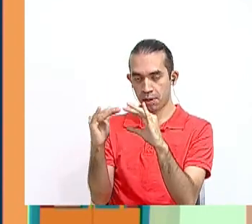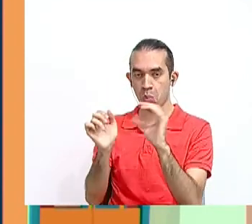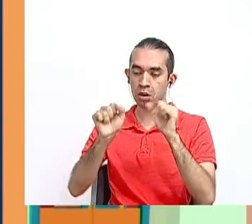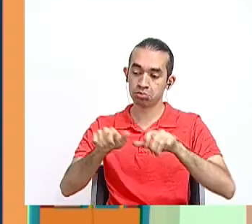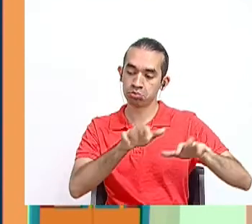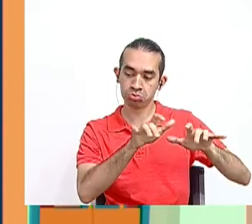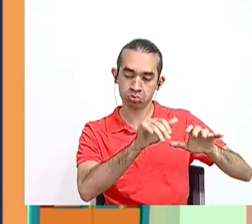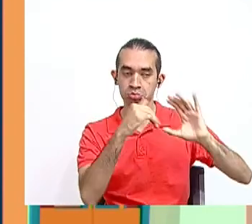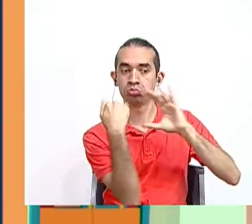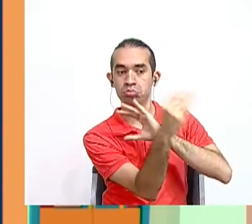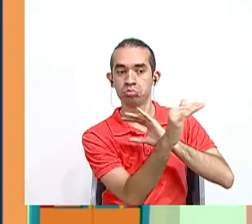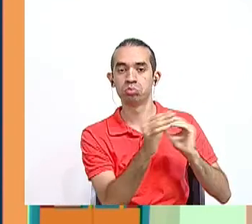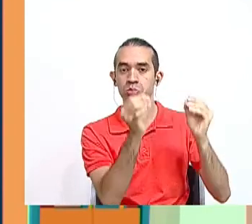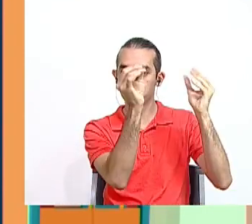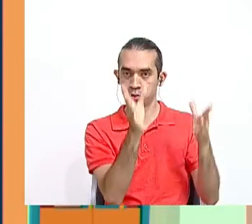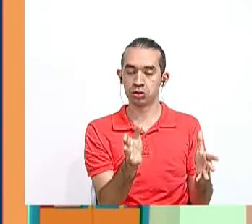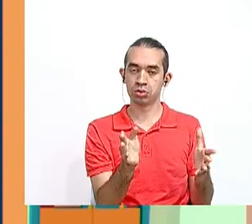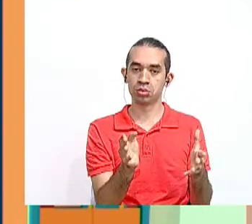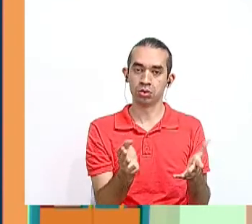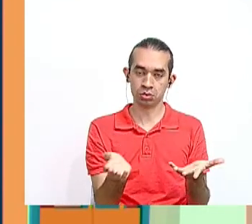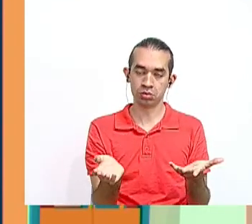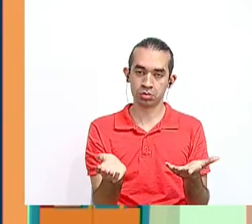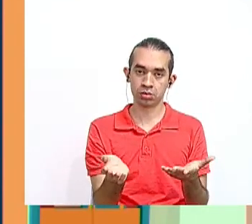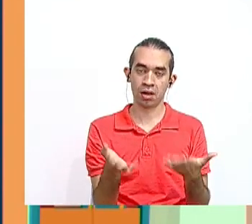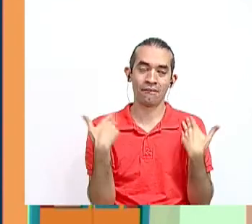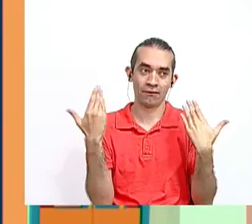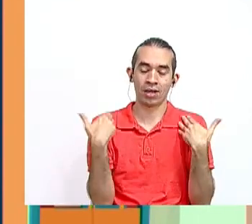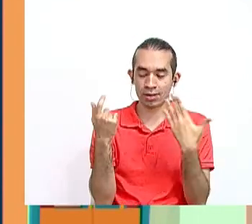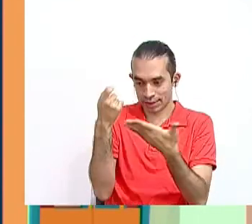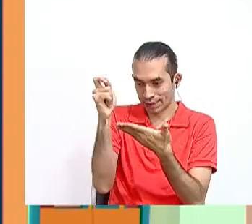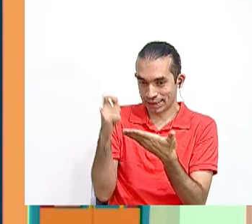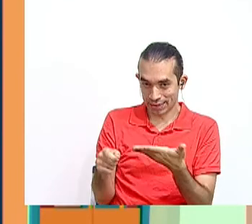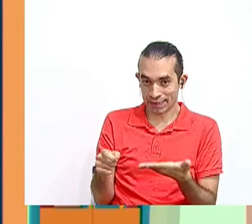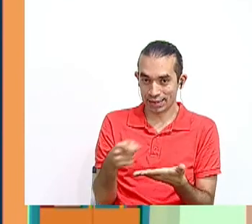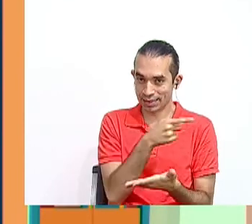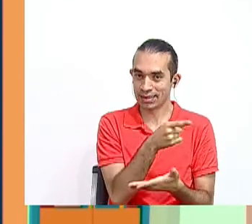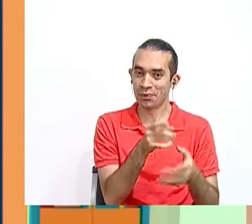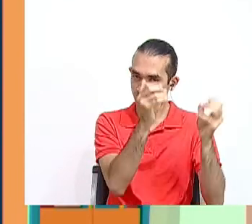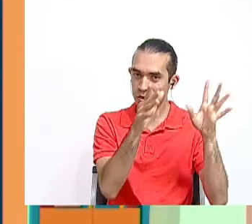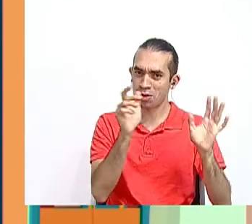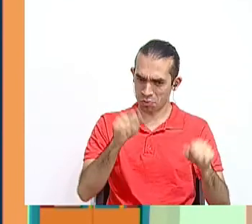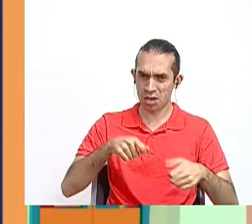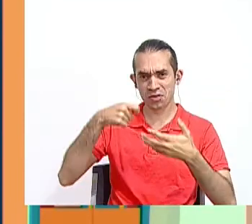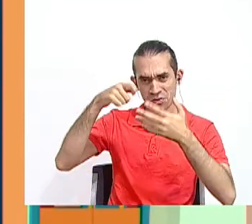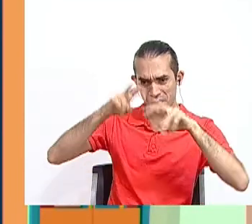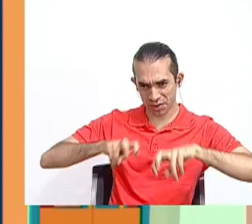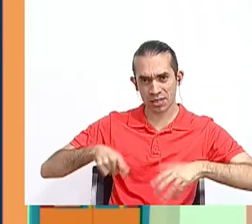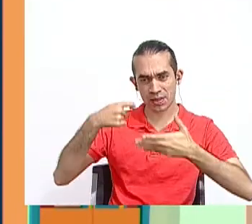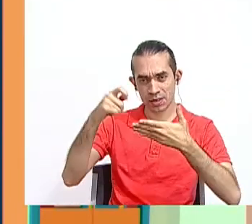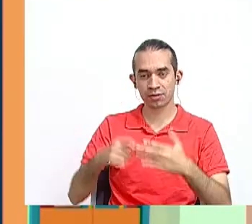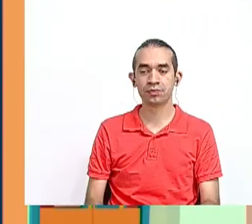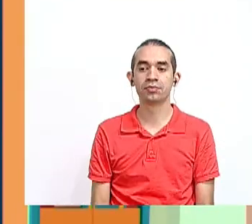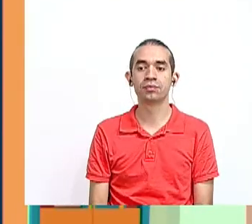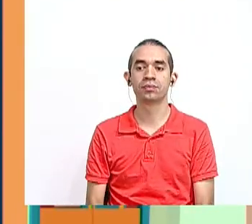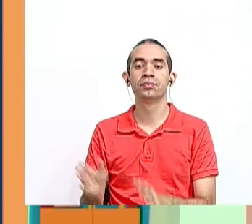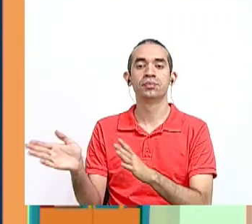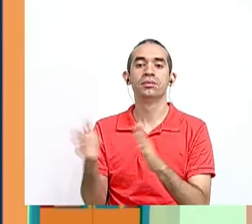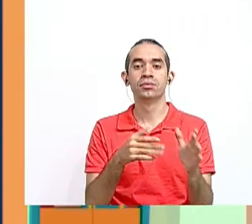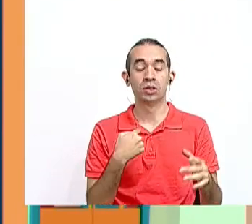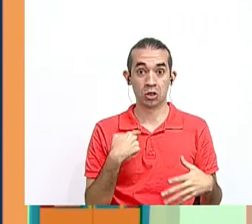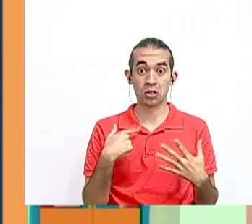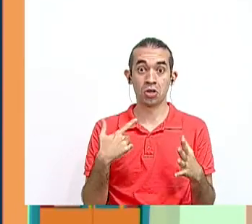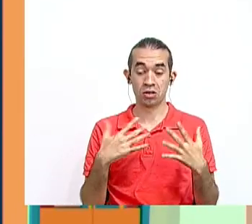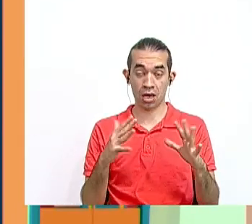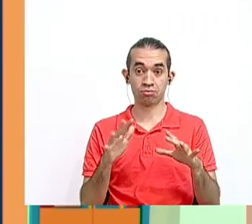your teacher, and they are going to be more than glad to check it for you, okay? Now, do you want to see the short email I